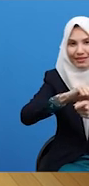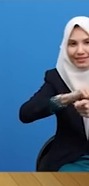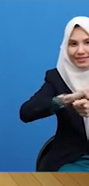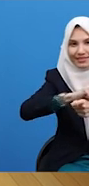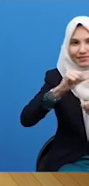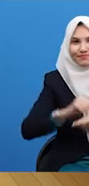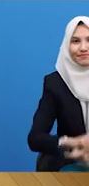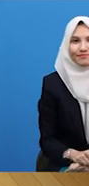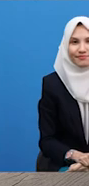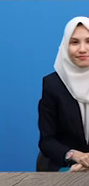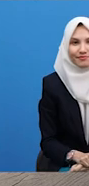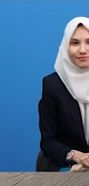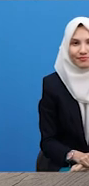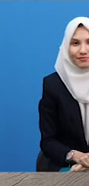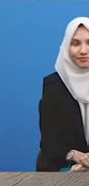practice.